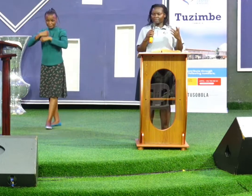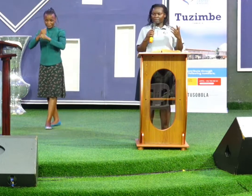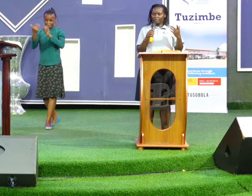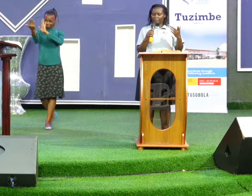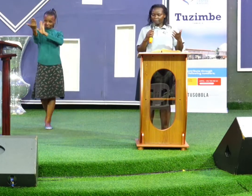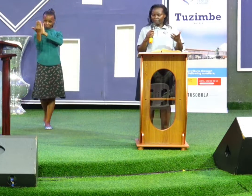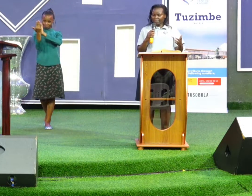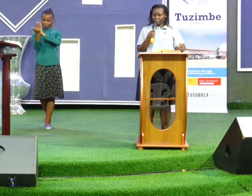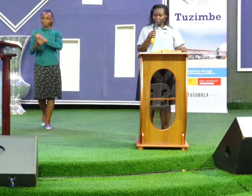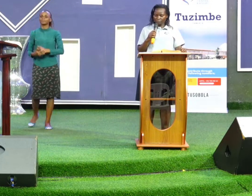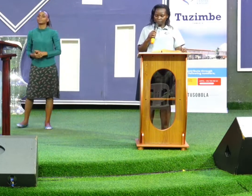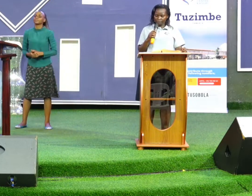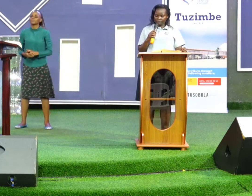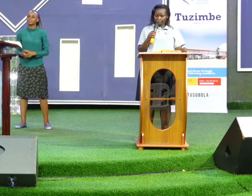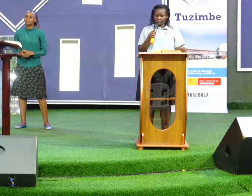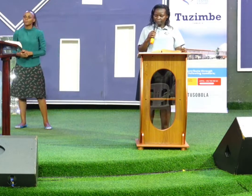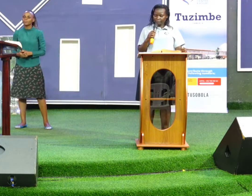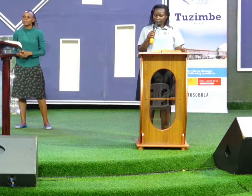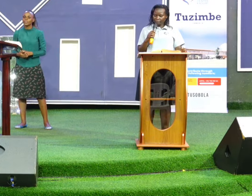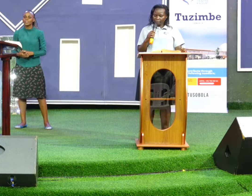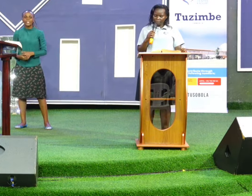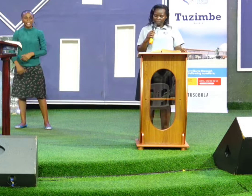this face you. A